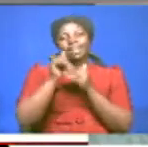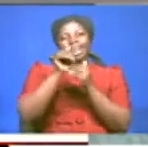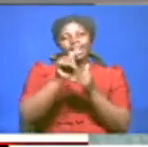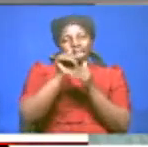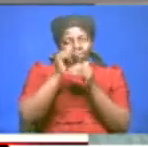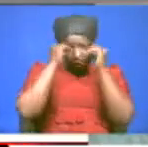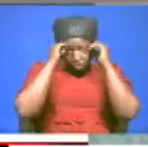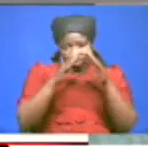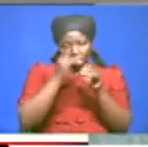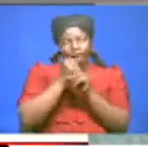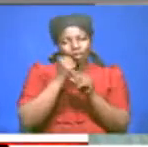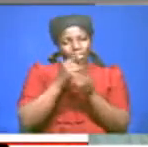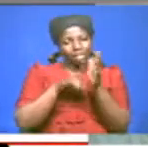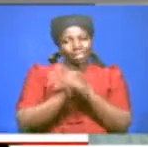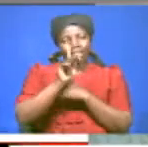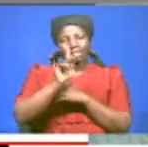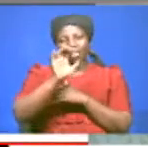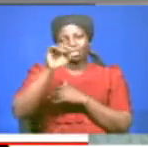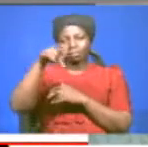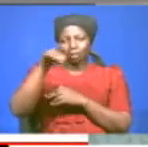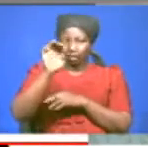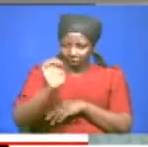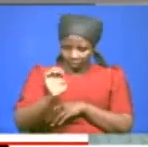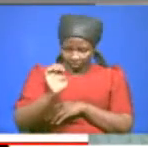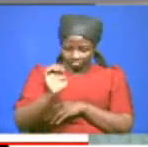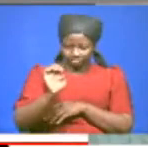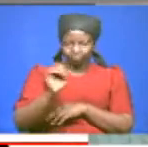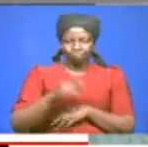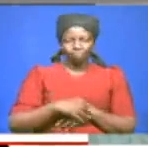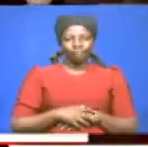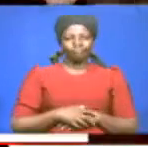performance in the Kenya Certificate of Primary Education exams.